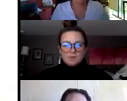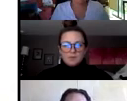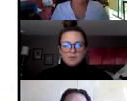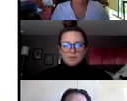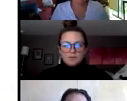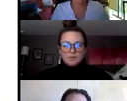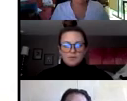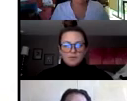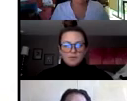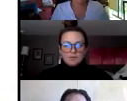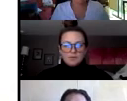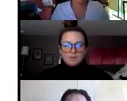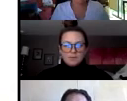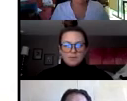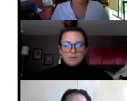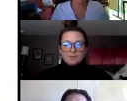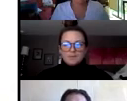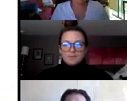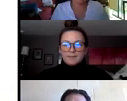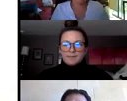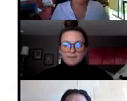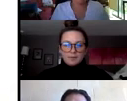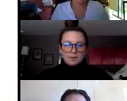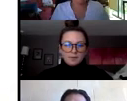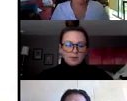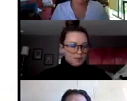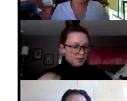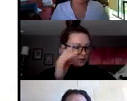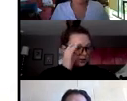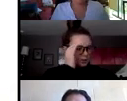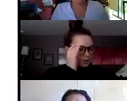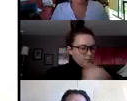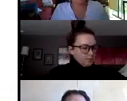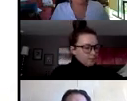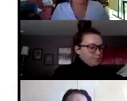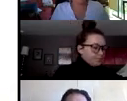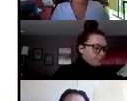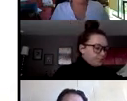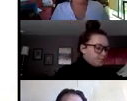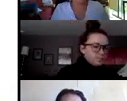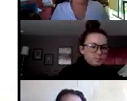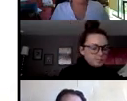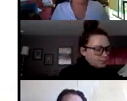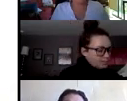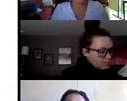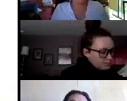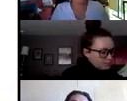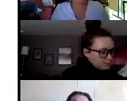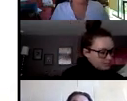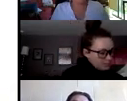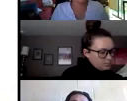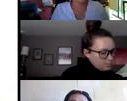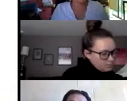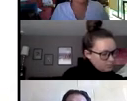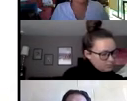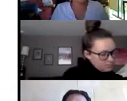Rodolfo. Rudy Acuña. This is from his book, Occupied America. They neither know